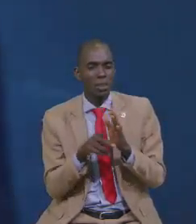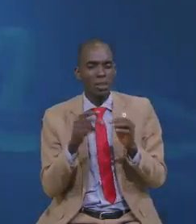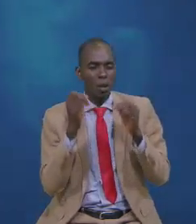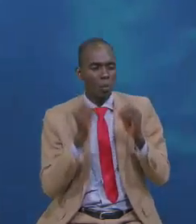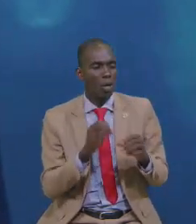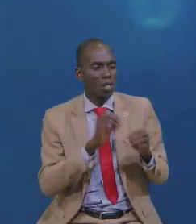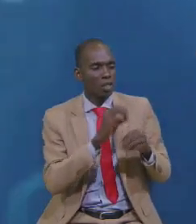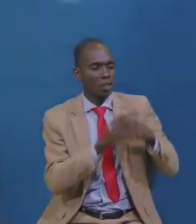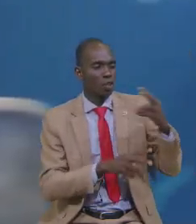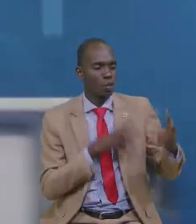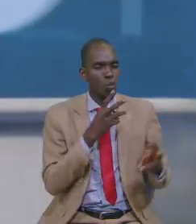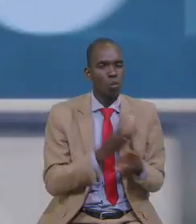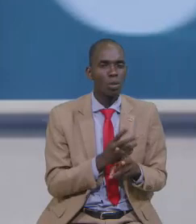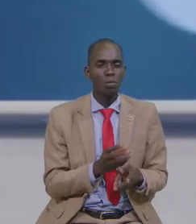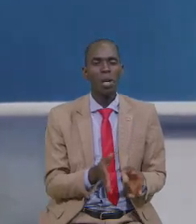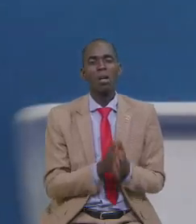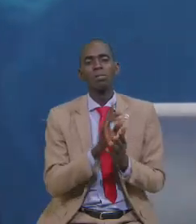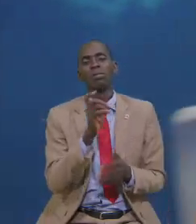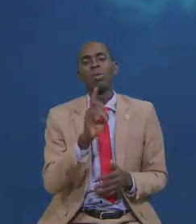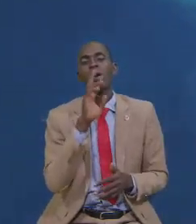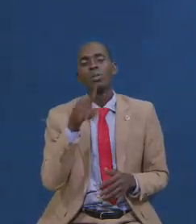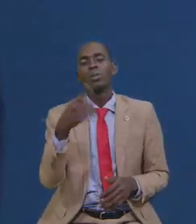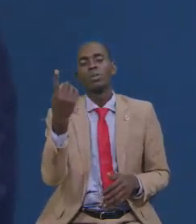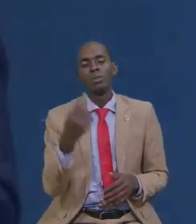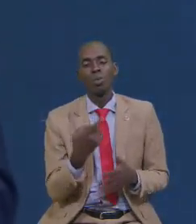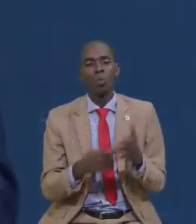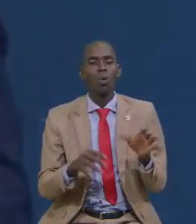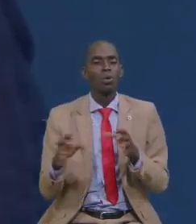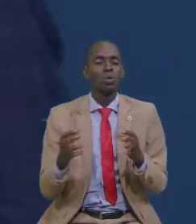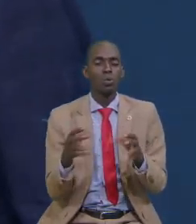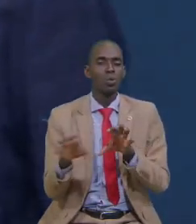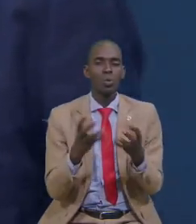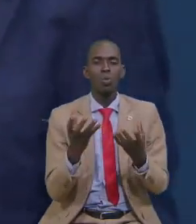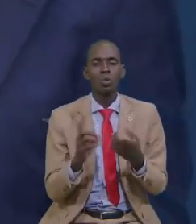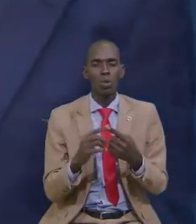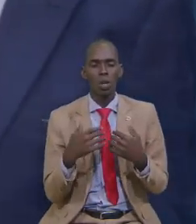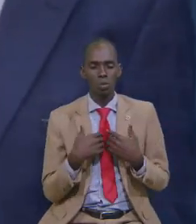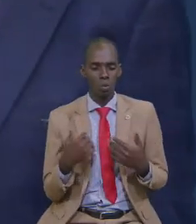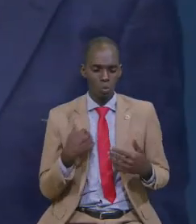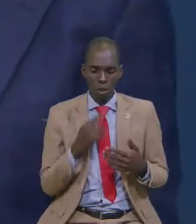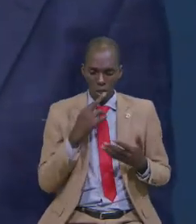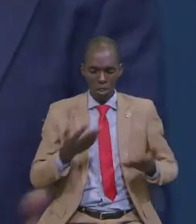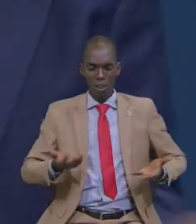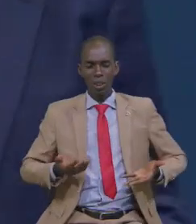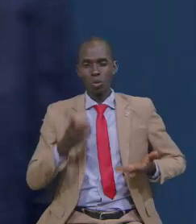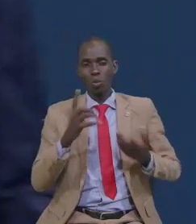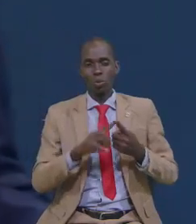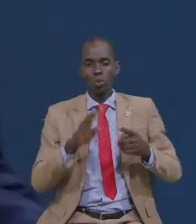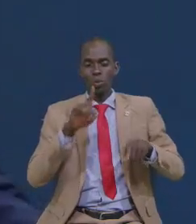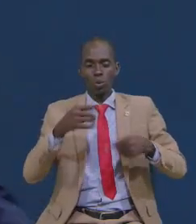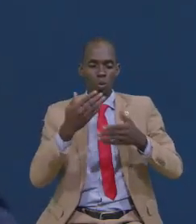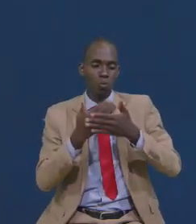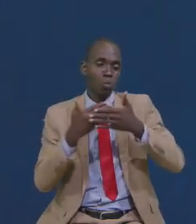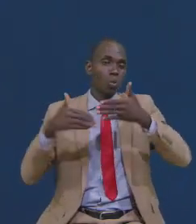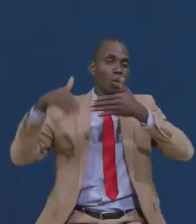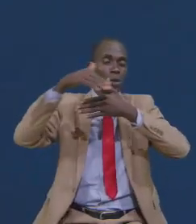there. Where are you going? What do you want to have? We are here. You want to go above us? We are here.